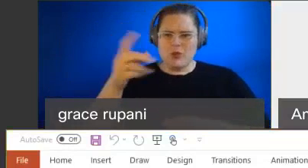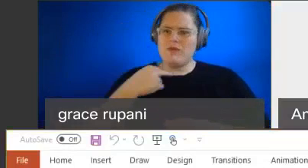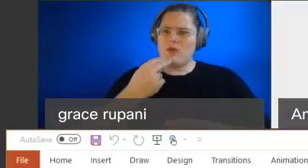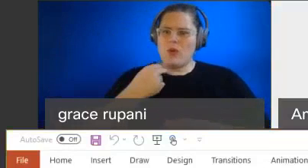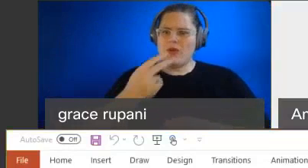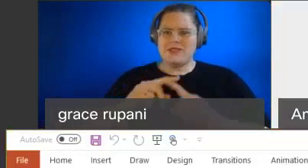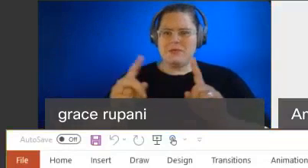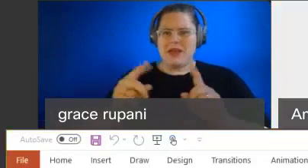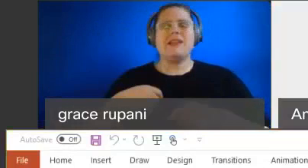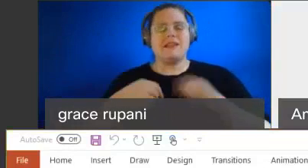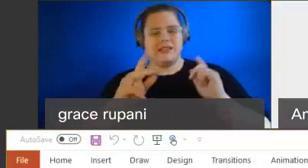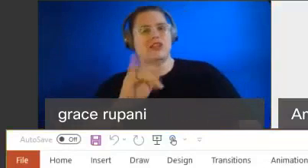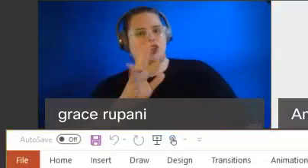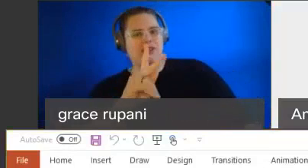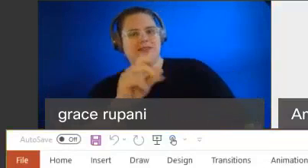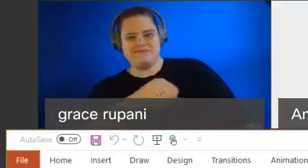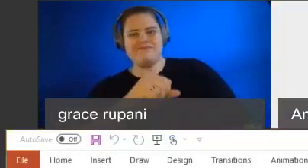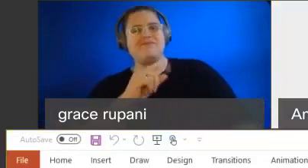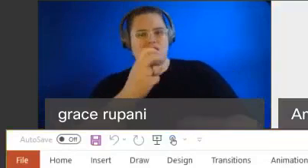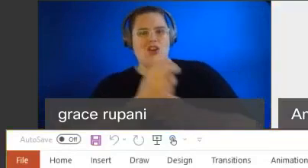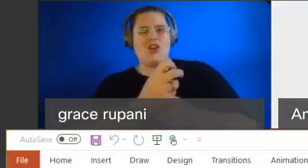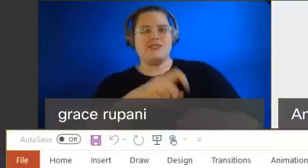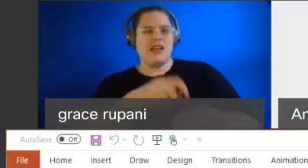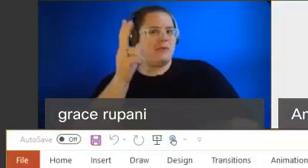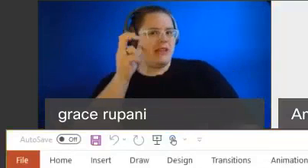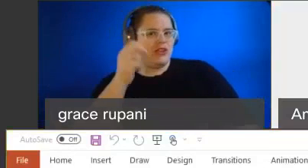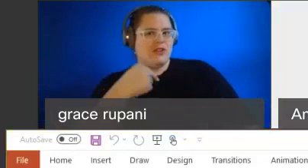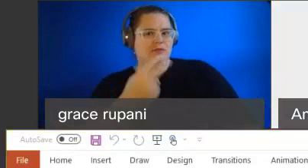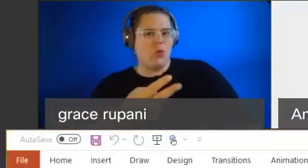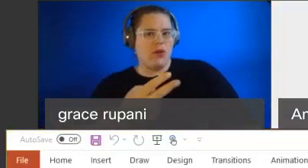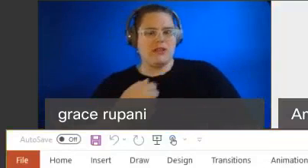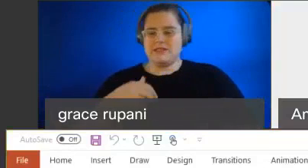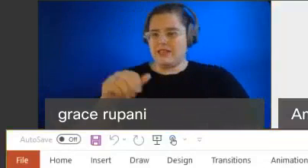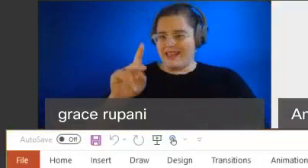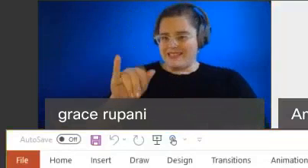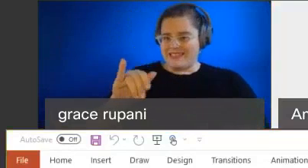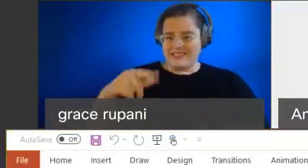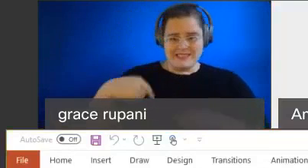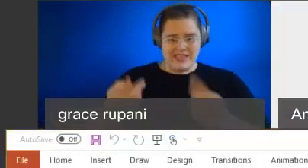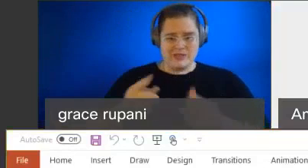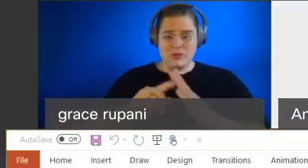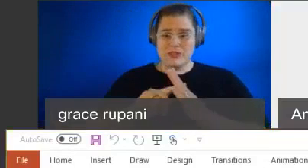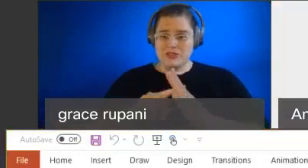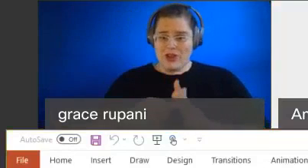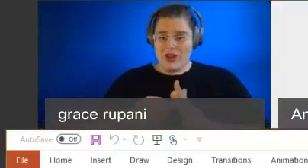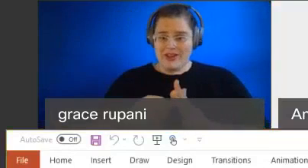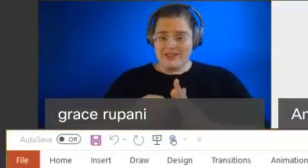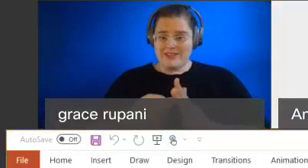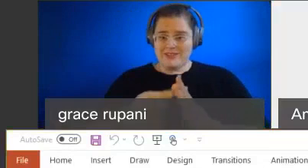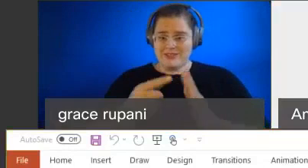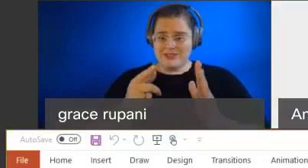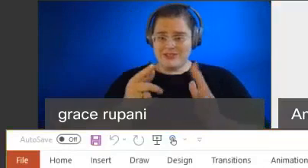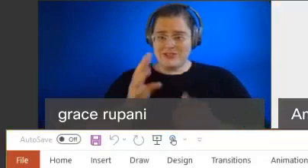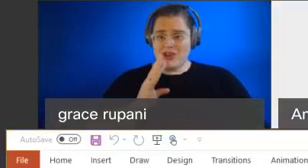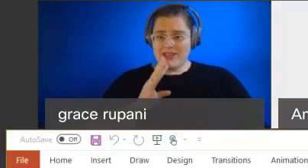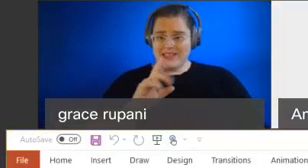Yes, I'm having a hard time hearing you as well. Yep. just since we started talking to everyone else. You Yes. sound good